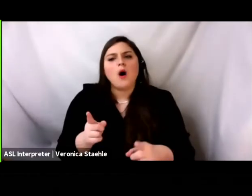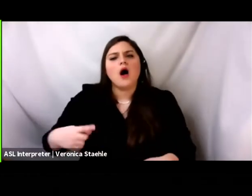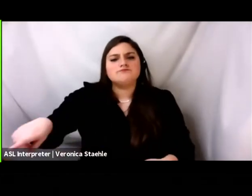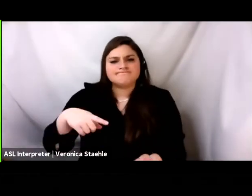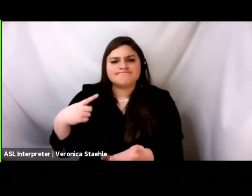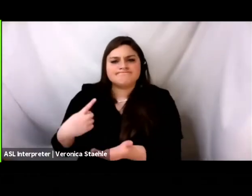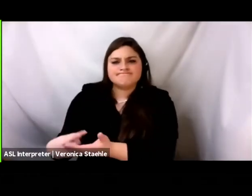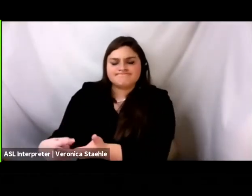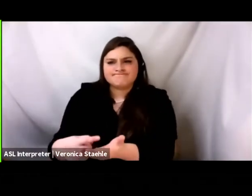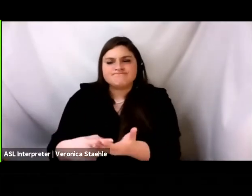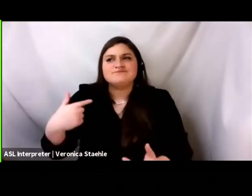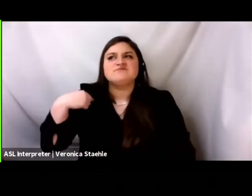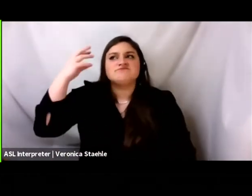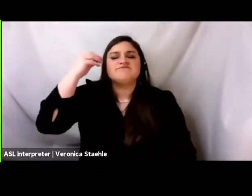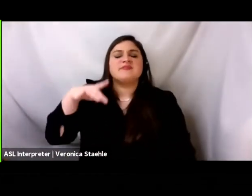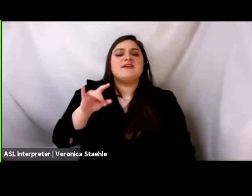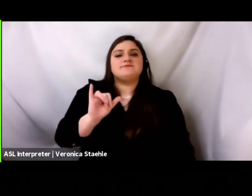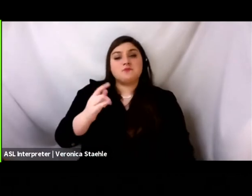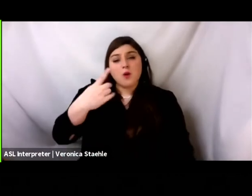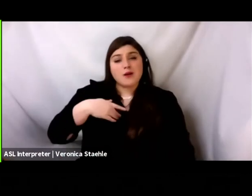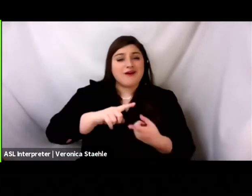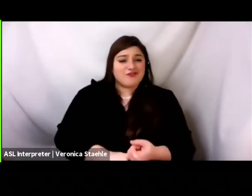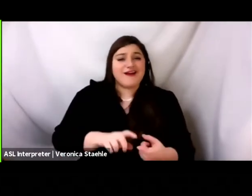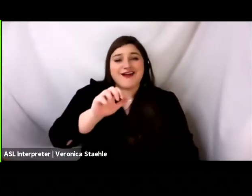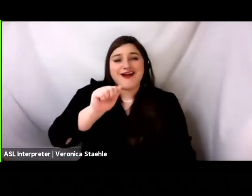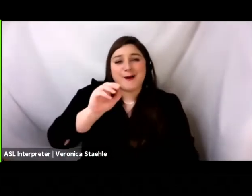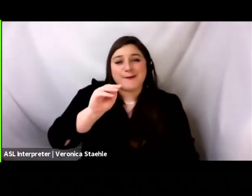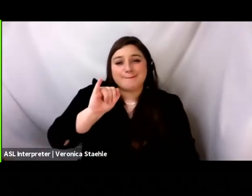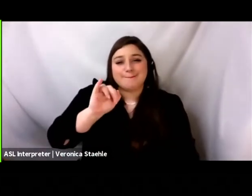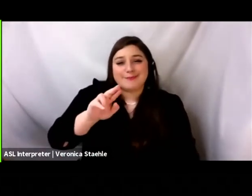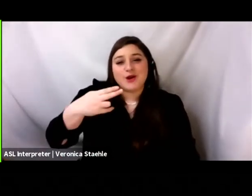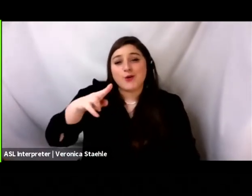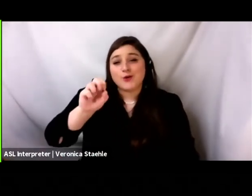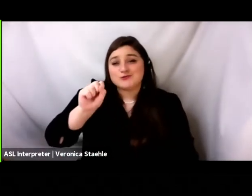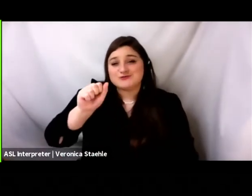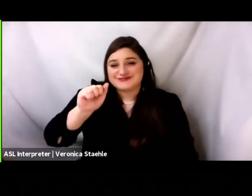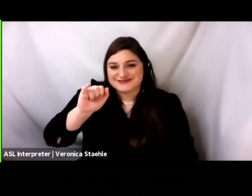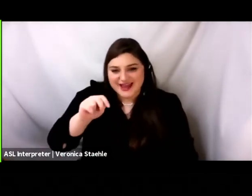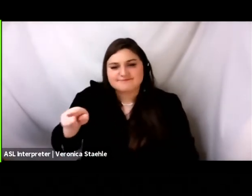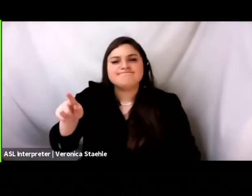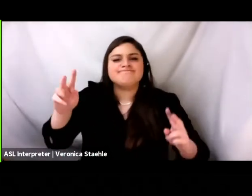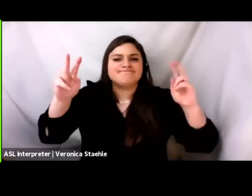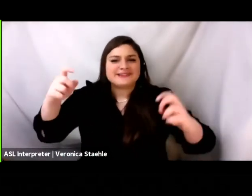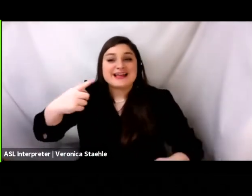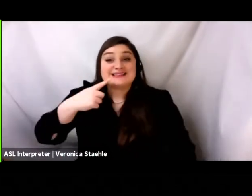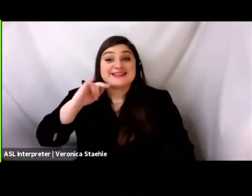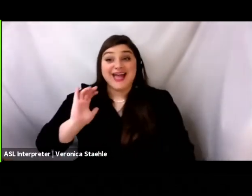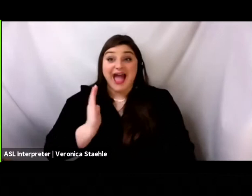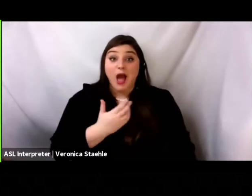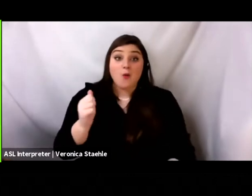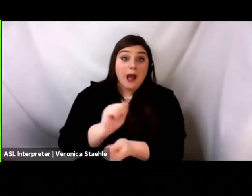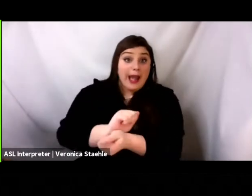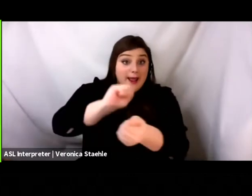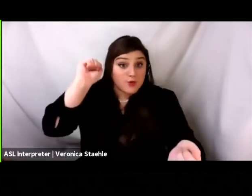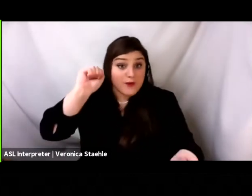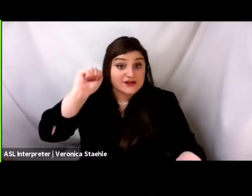a dear friend of mine, Amin Hussein, who's a Palestinian organizer, often says that our liberation is collective or it's non-existent. And